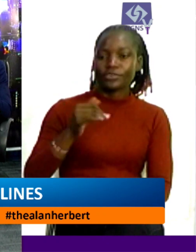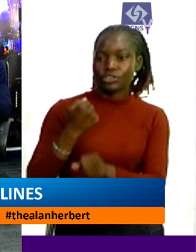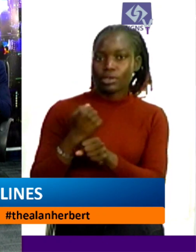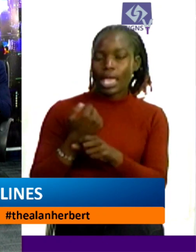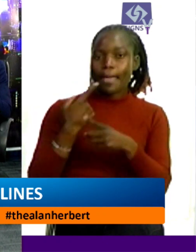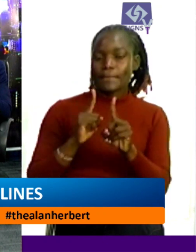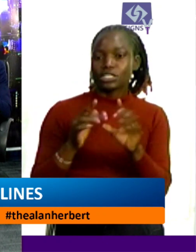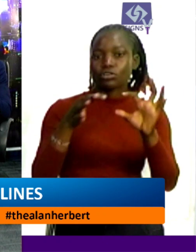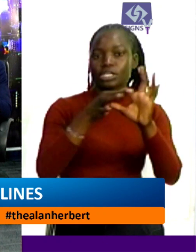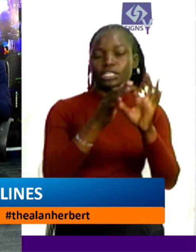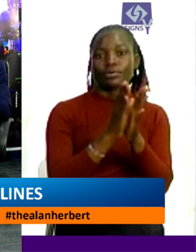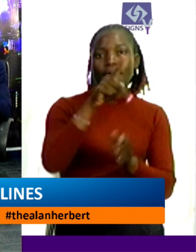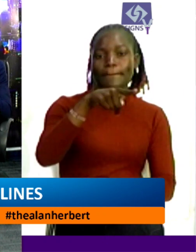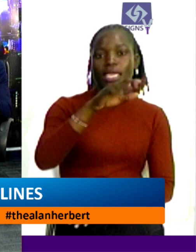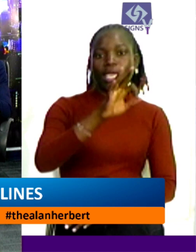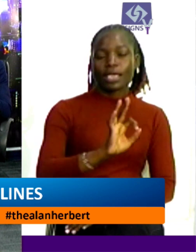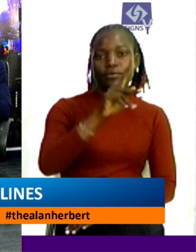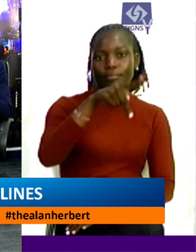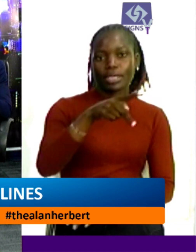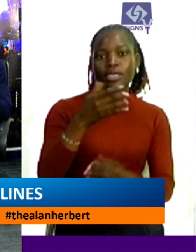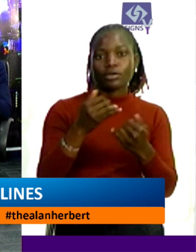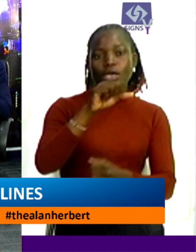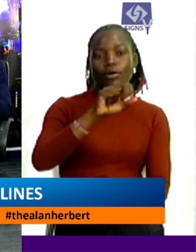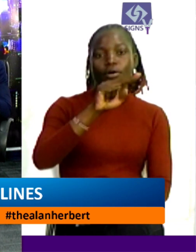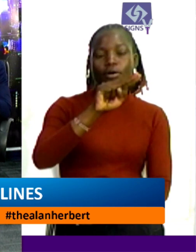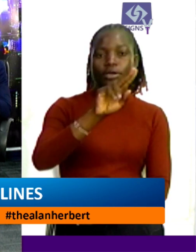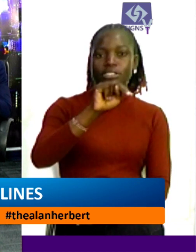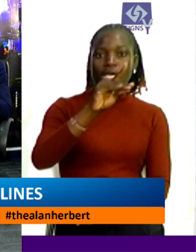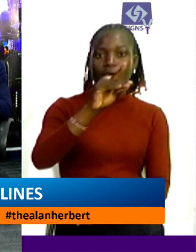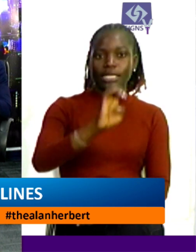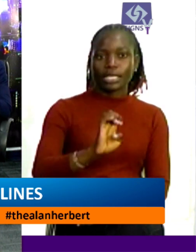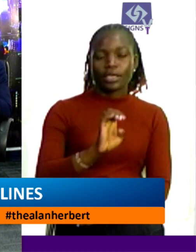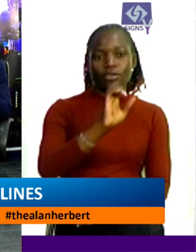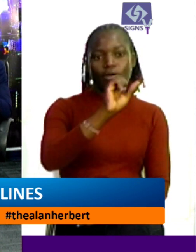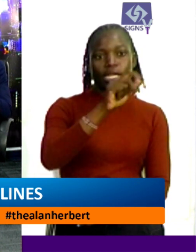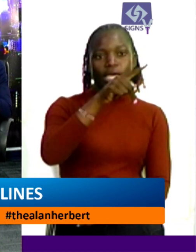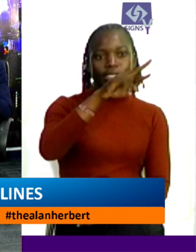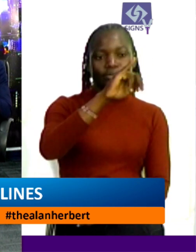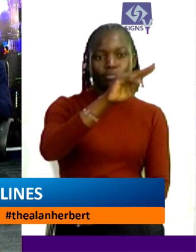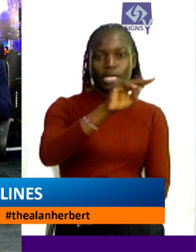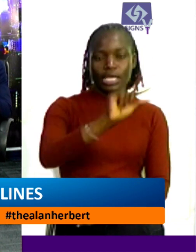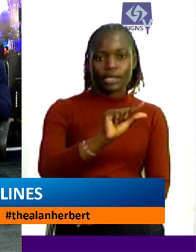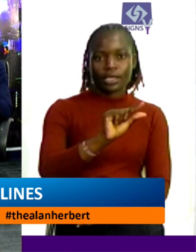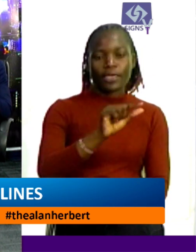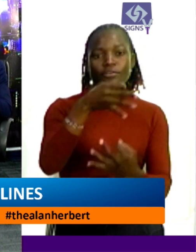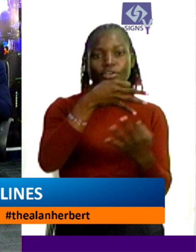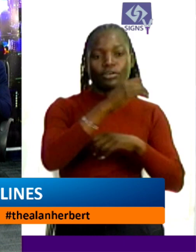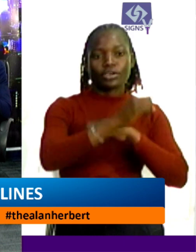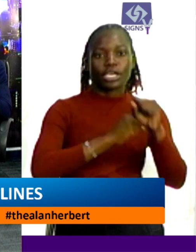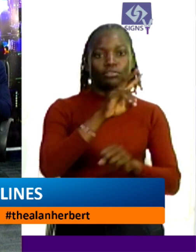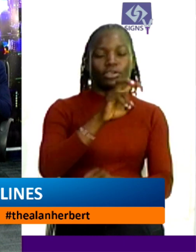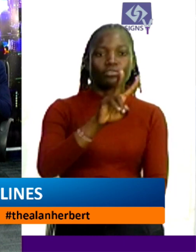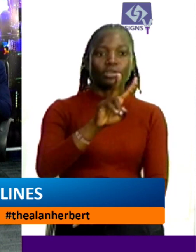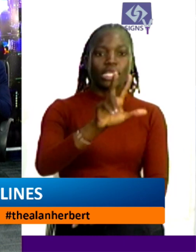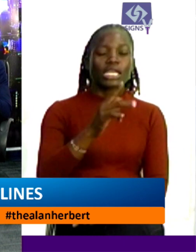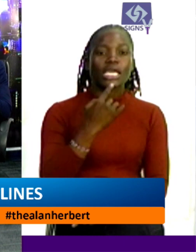to the PFP. But before we get there, Sande, you are a Spring Fellow 2023. Tell us a little bit about